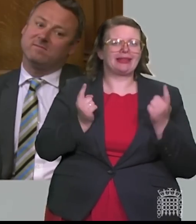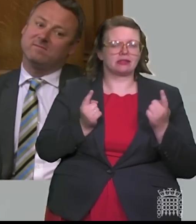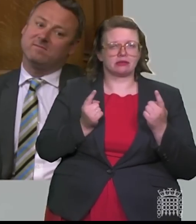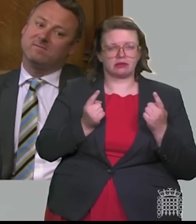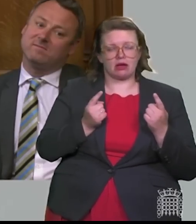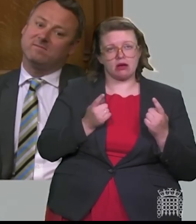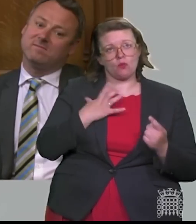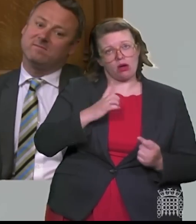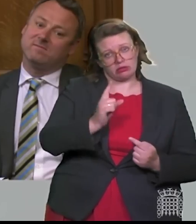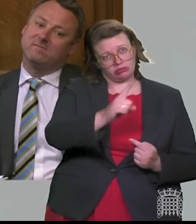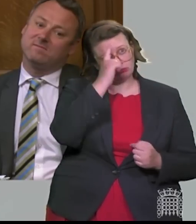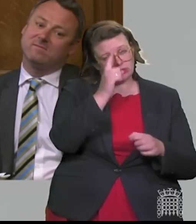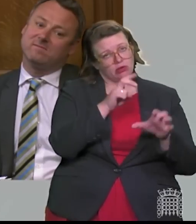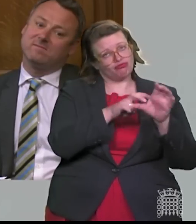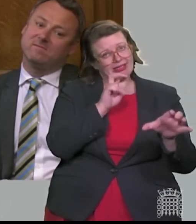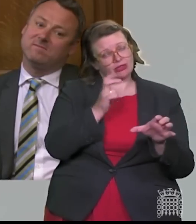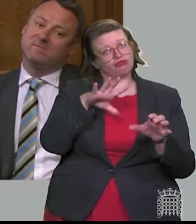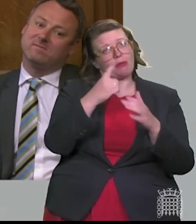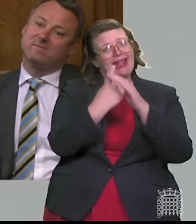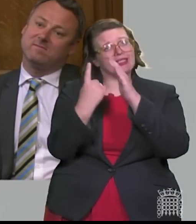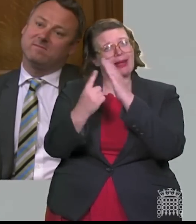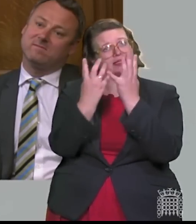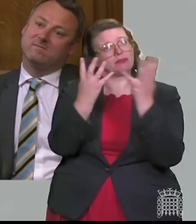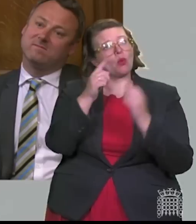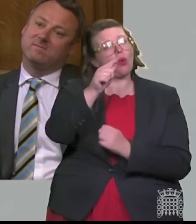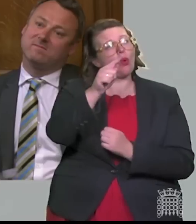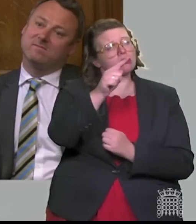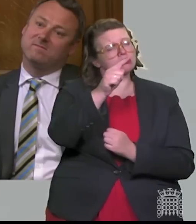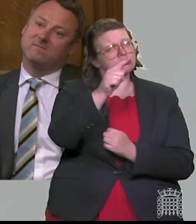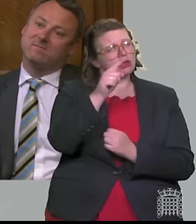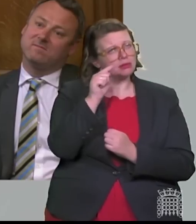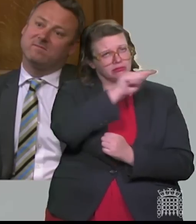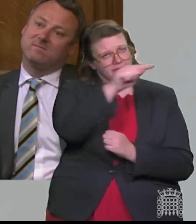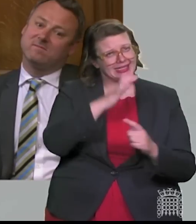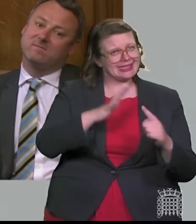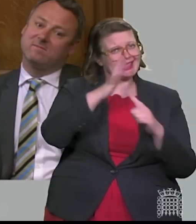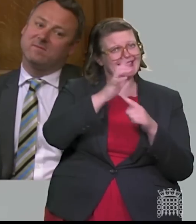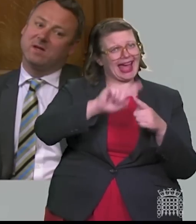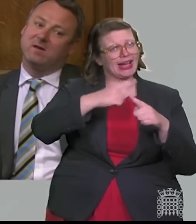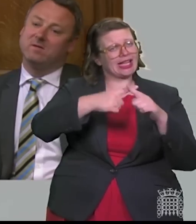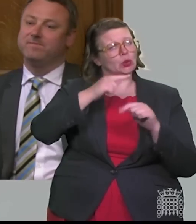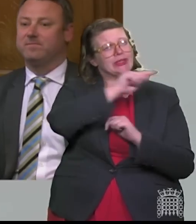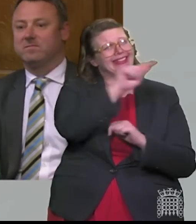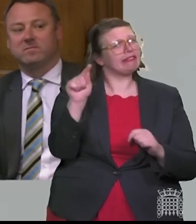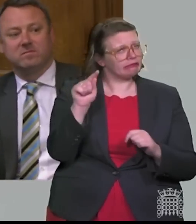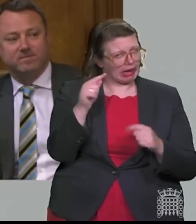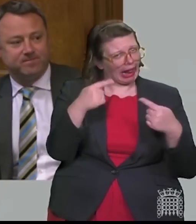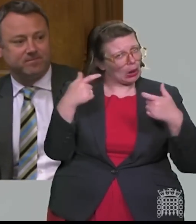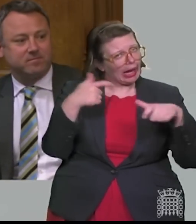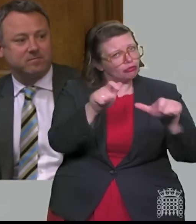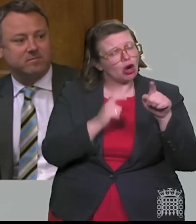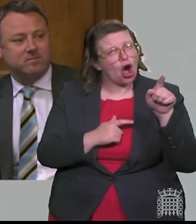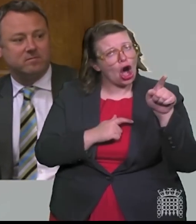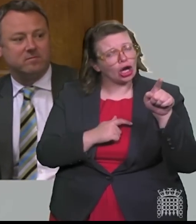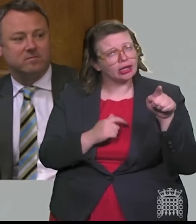the resignation of those independent board members, while almost all the senior executives in question have been allowed to remain